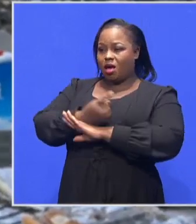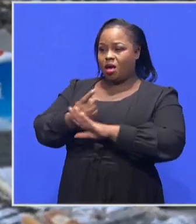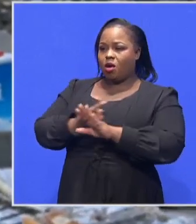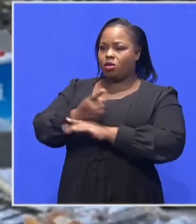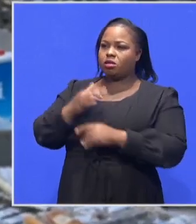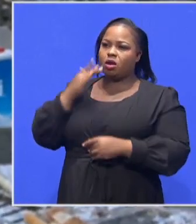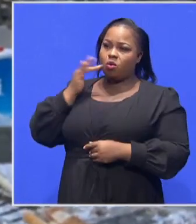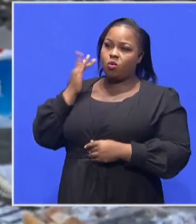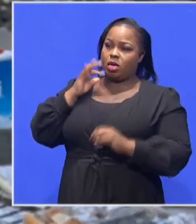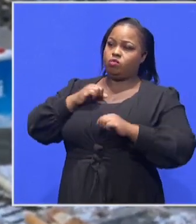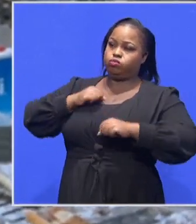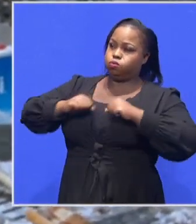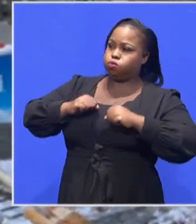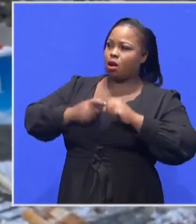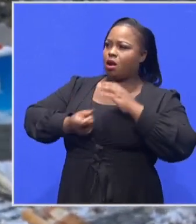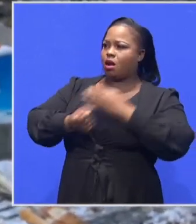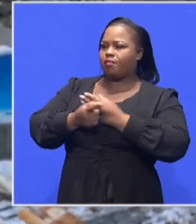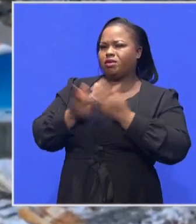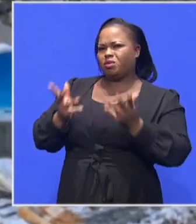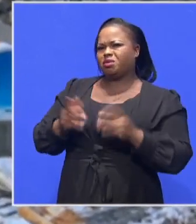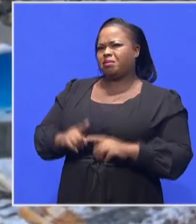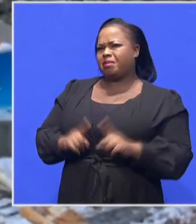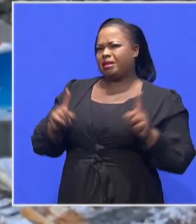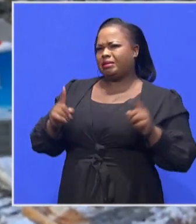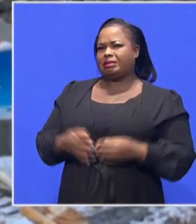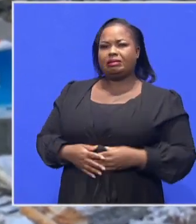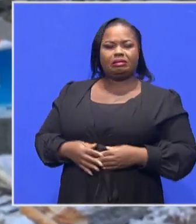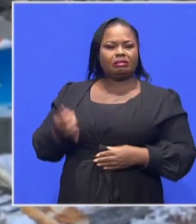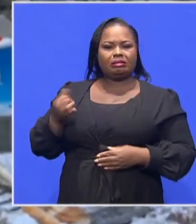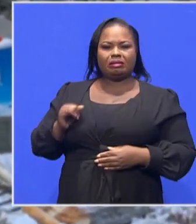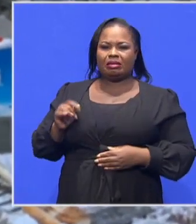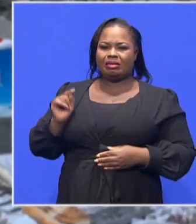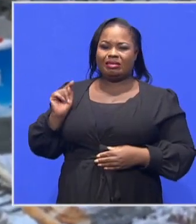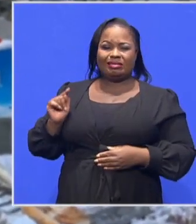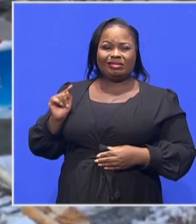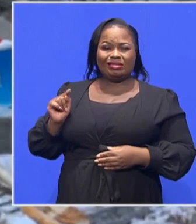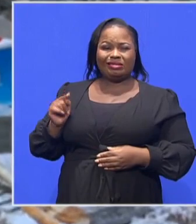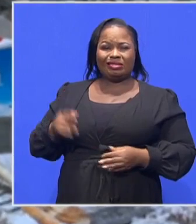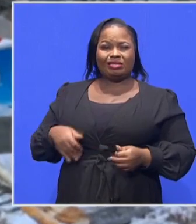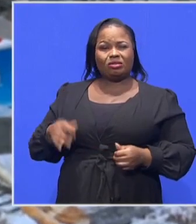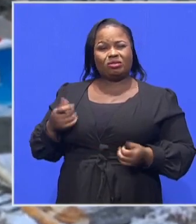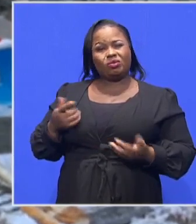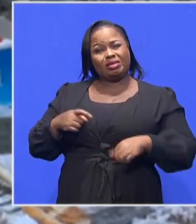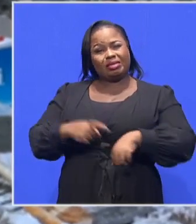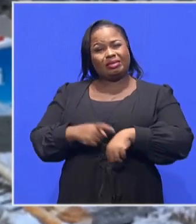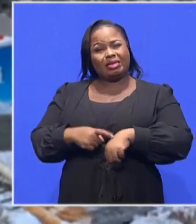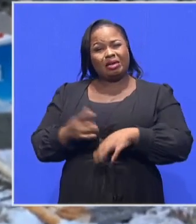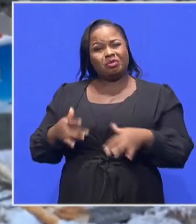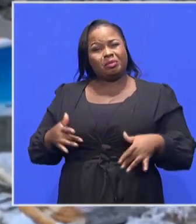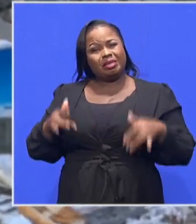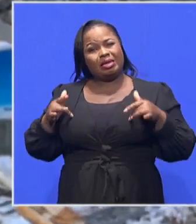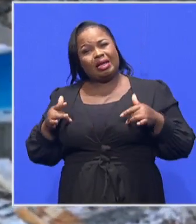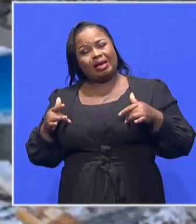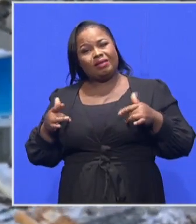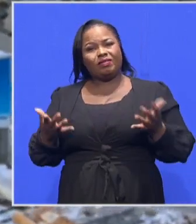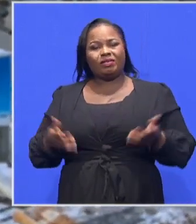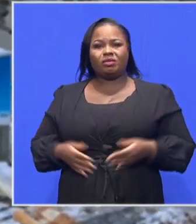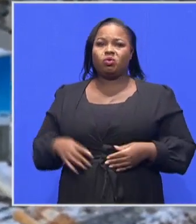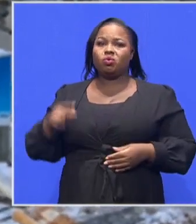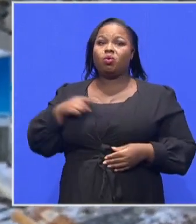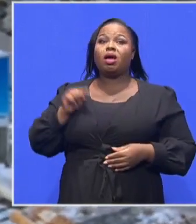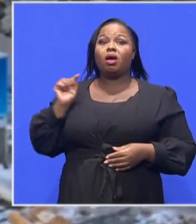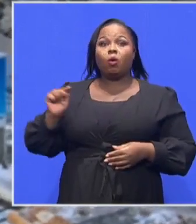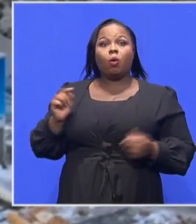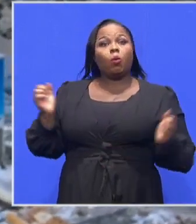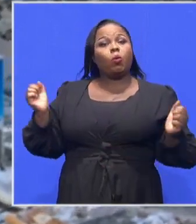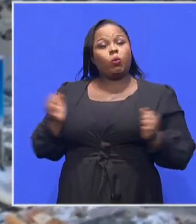those major quakes hit. But despite that window of survivability rapidly closing and the freezing temperatures, they